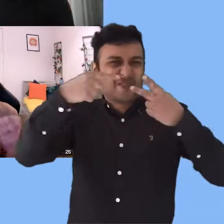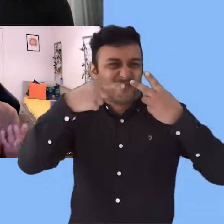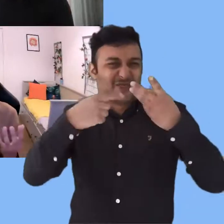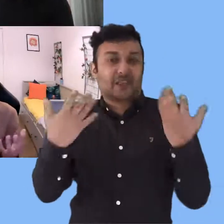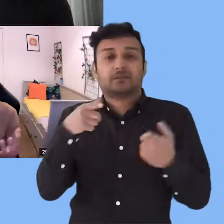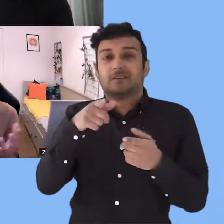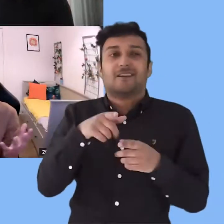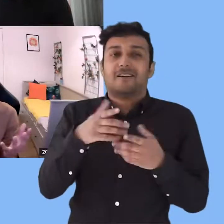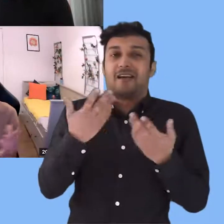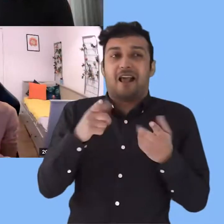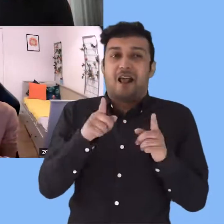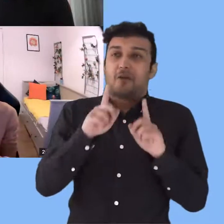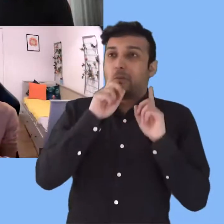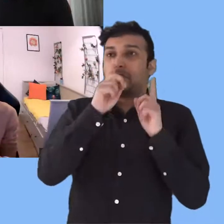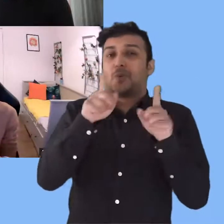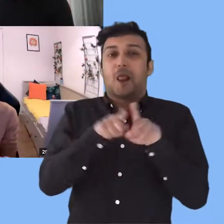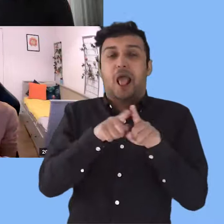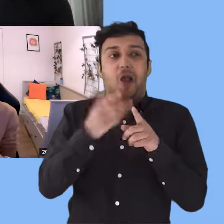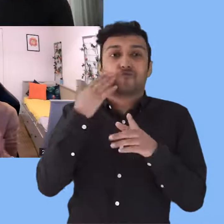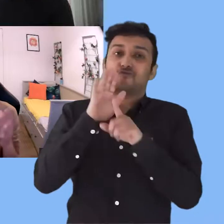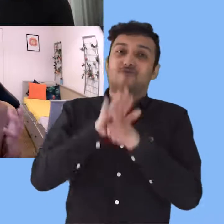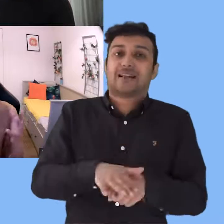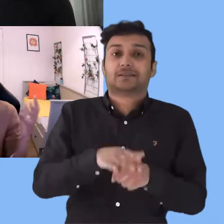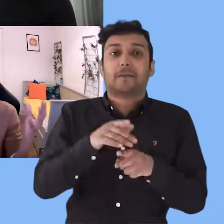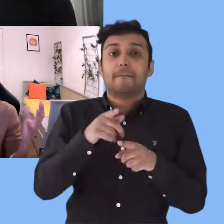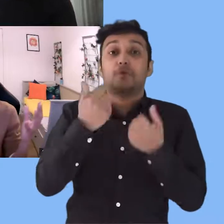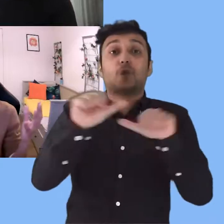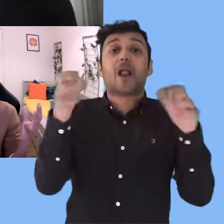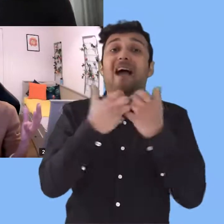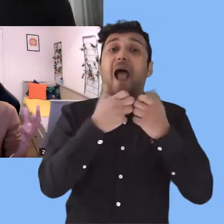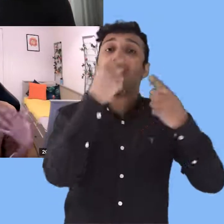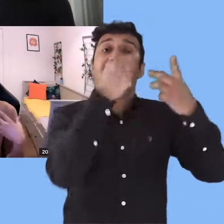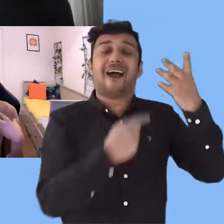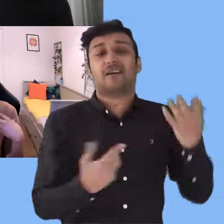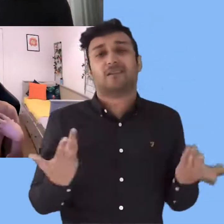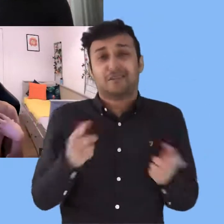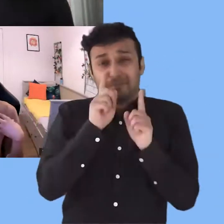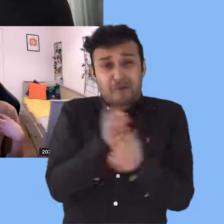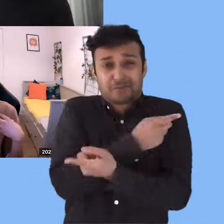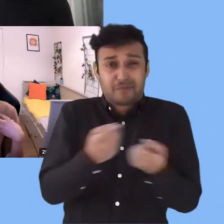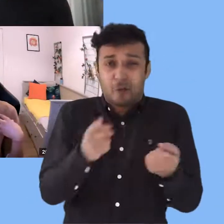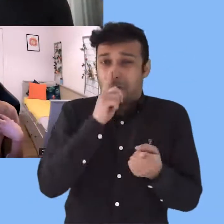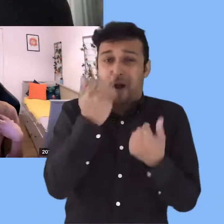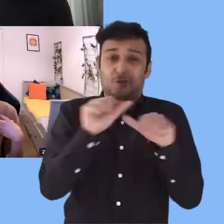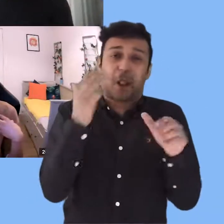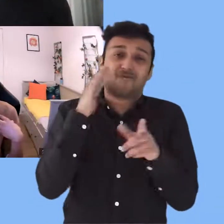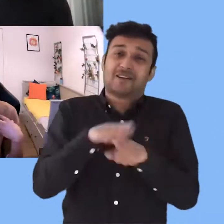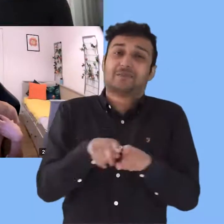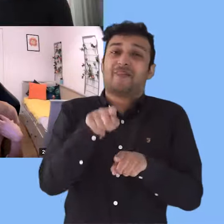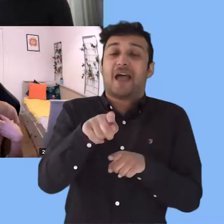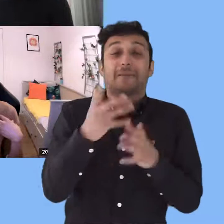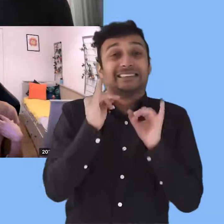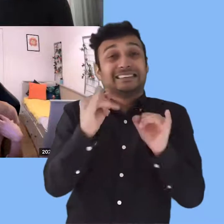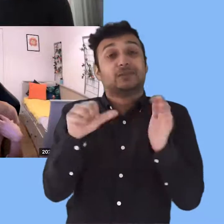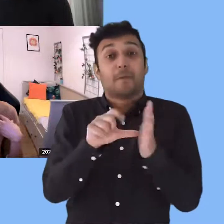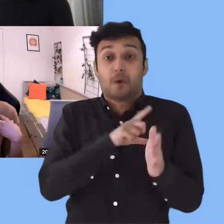and it's a weird position, us being here, Liz and Faith, you know, we're kind of positioned as the experts on that. I don't feel that way of myself. You know, I'm still getting it wrong. I'm